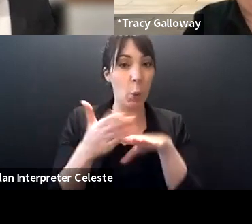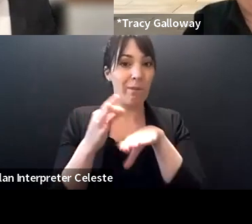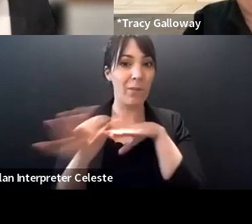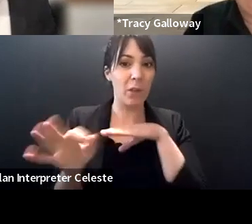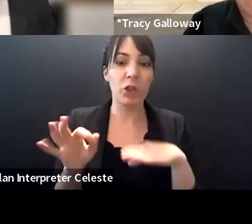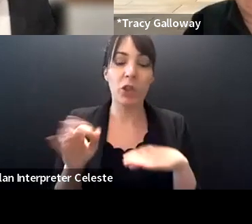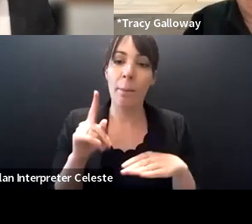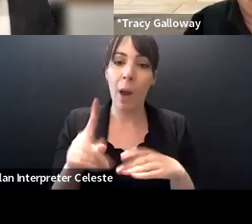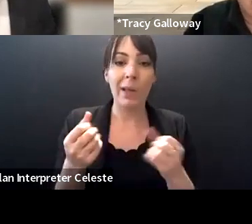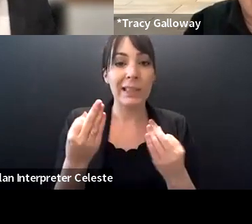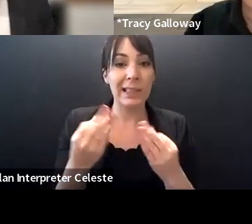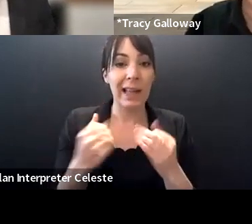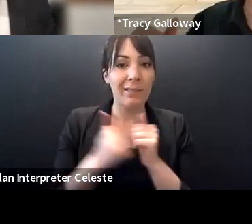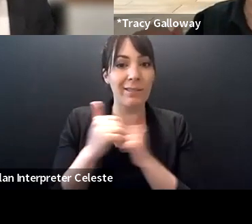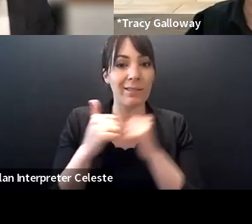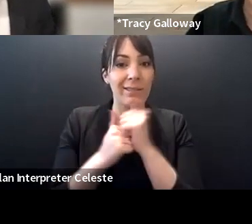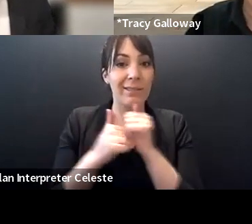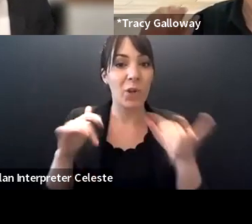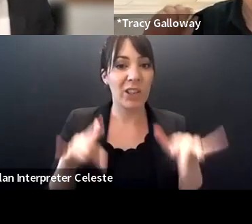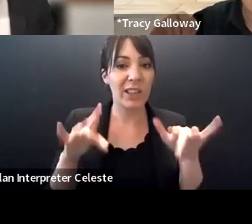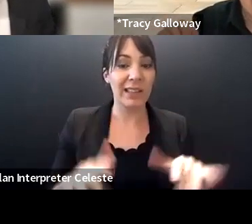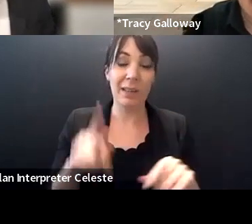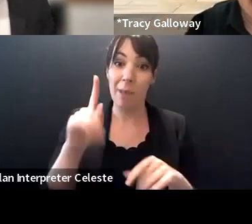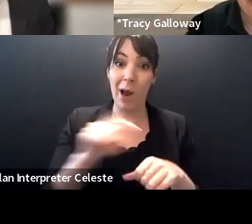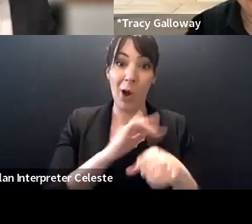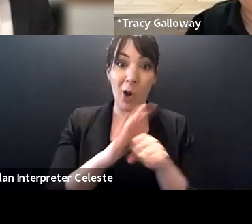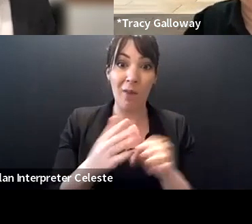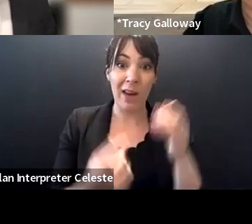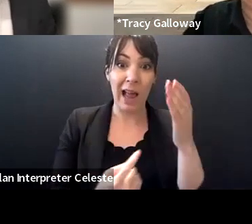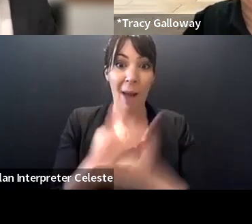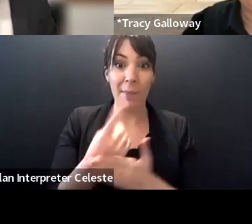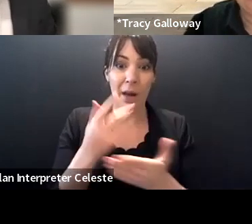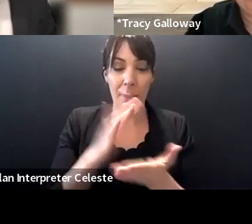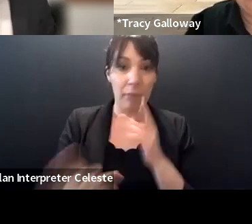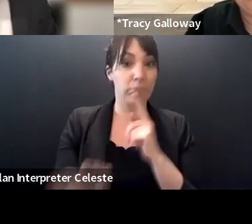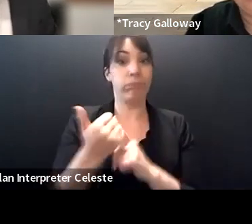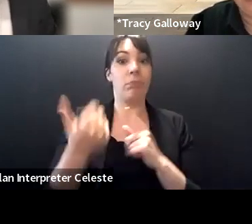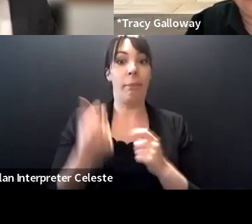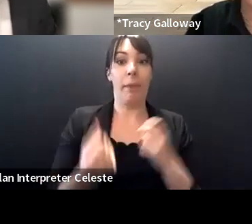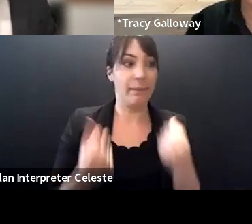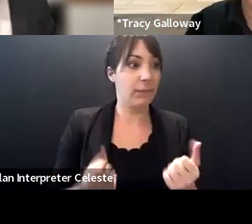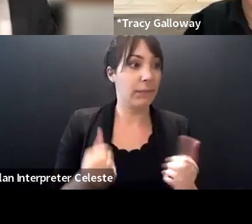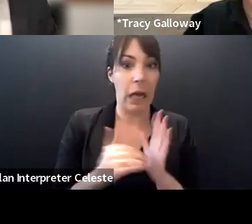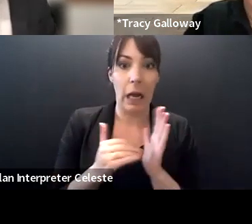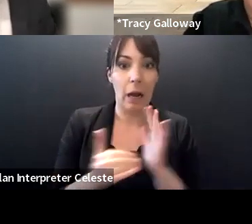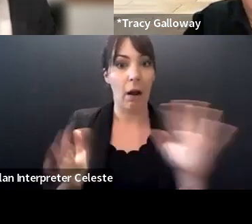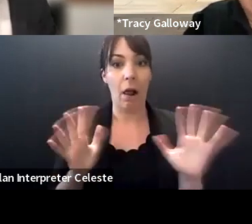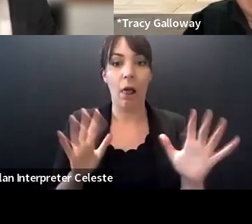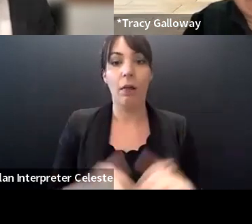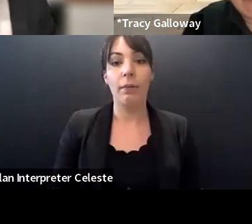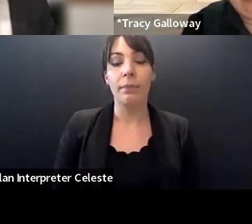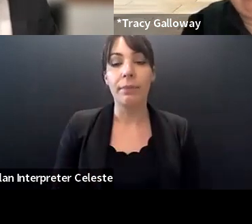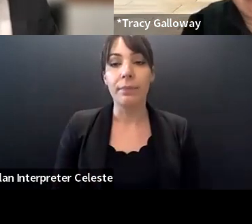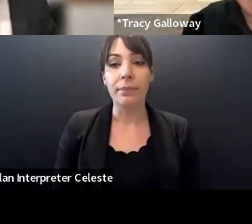support hadn't really been built yet. And then COVID kind of just accelerated everyone into that.